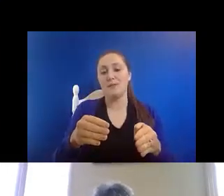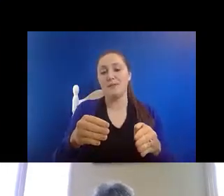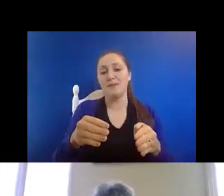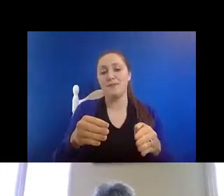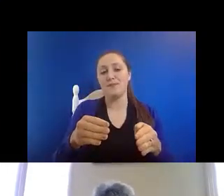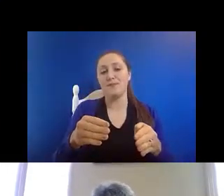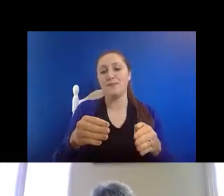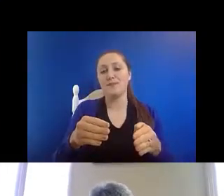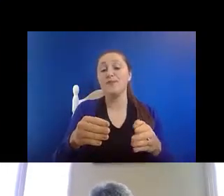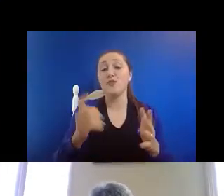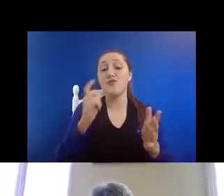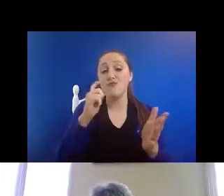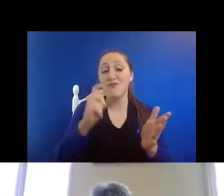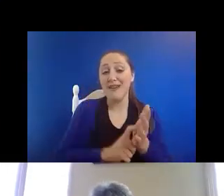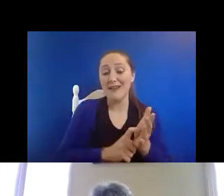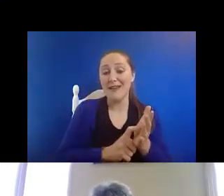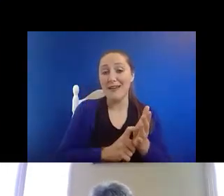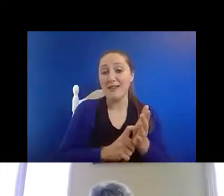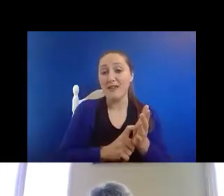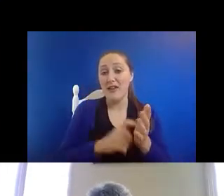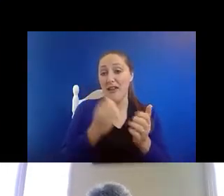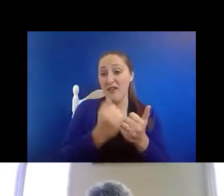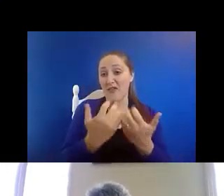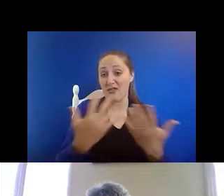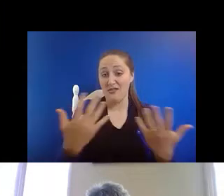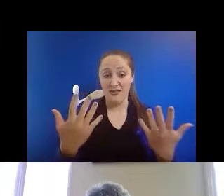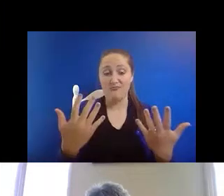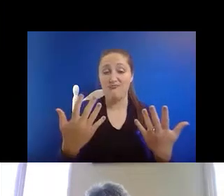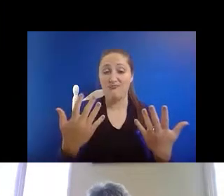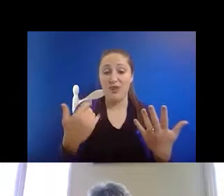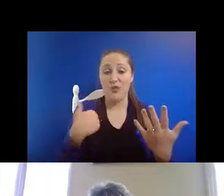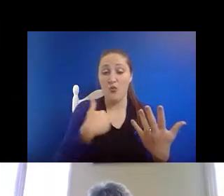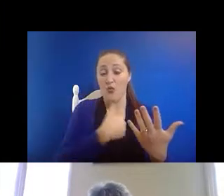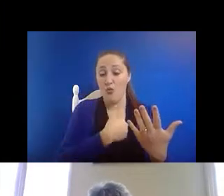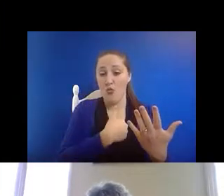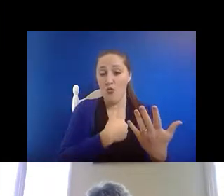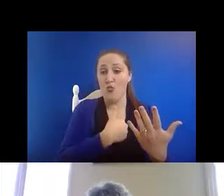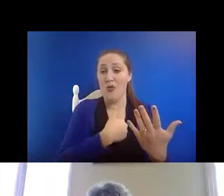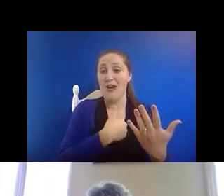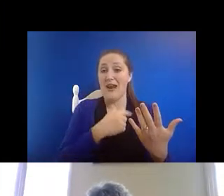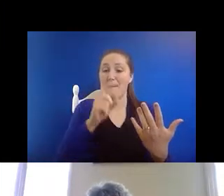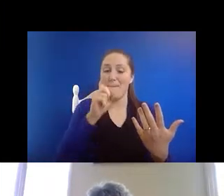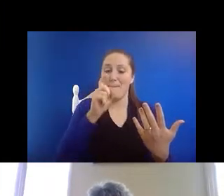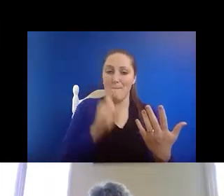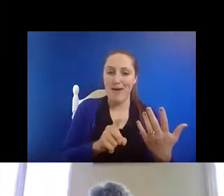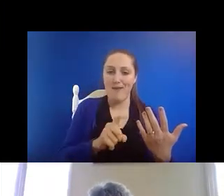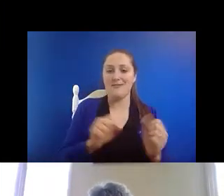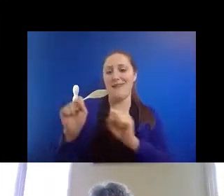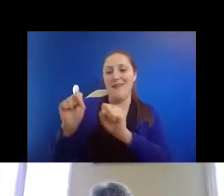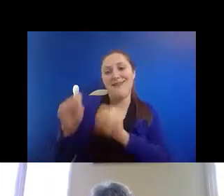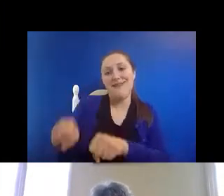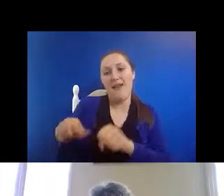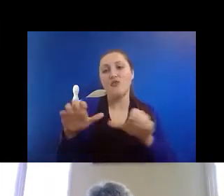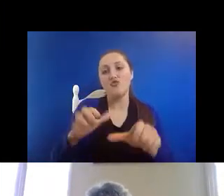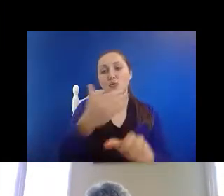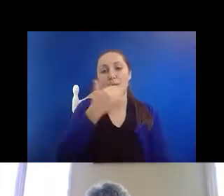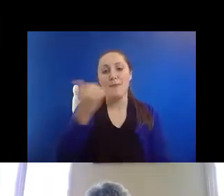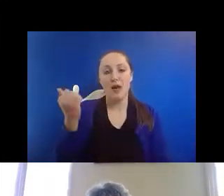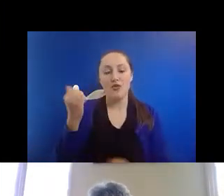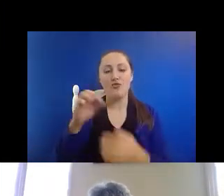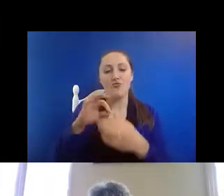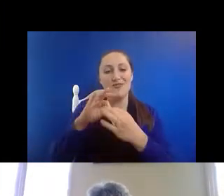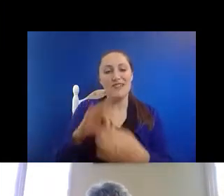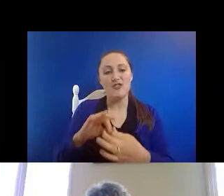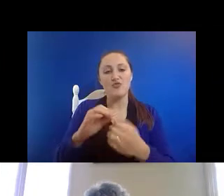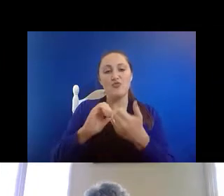the recognition we all have that we can and should be doing better with regard to competitive